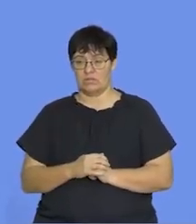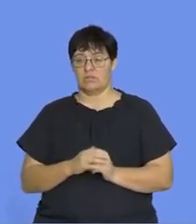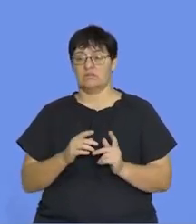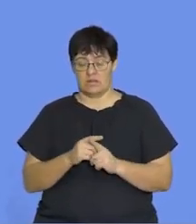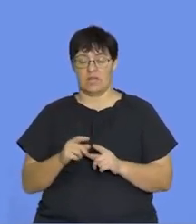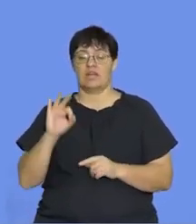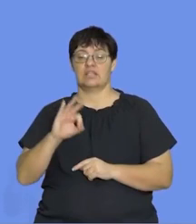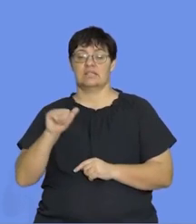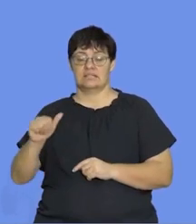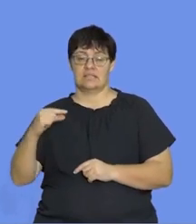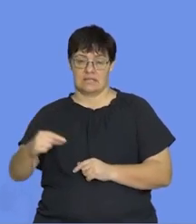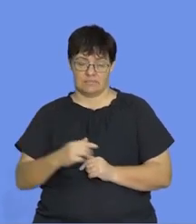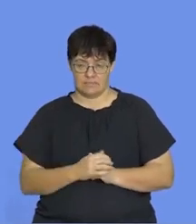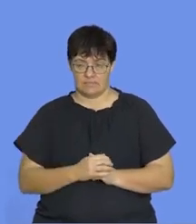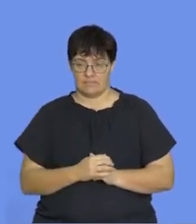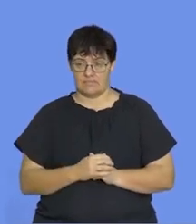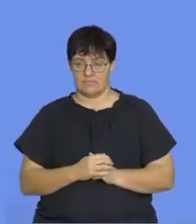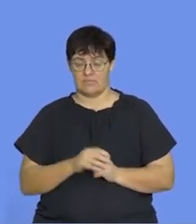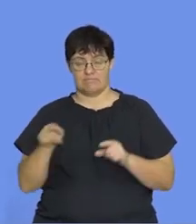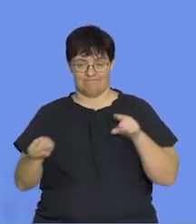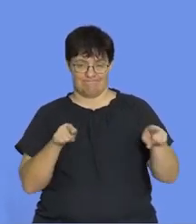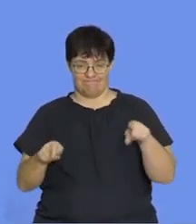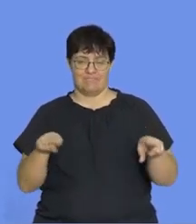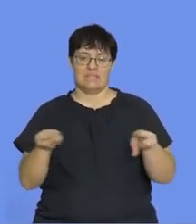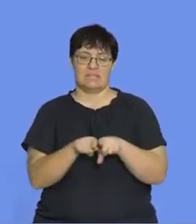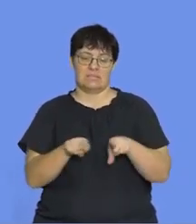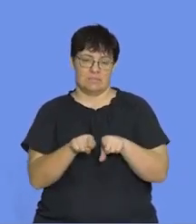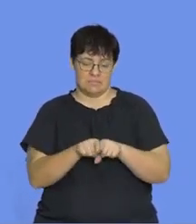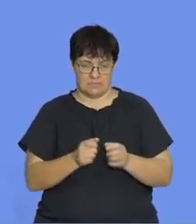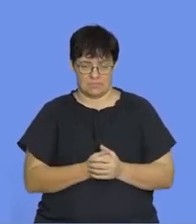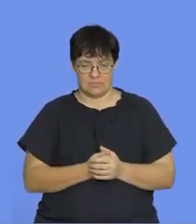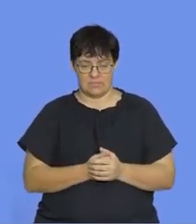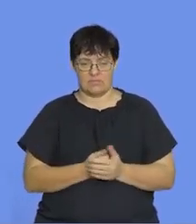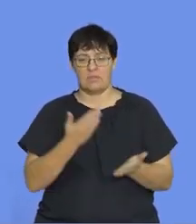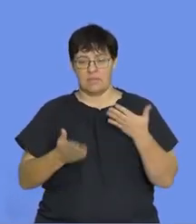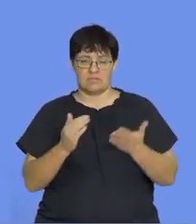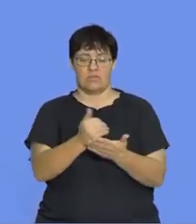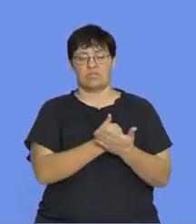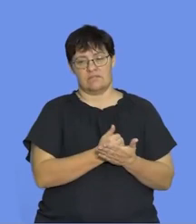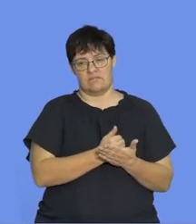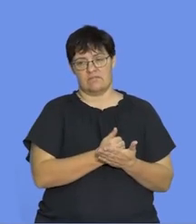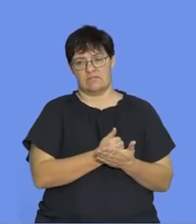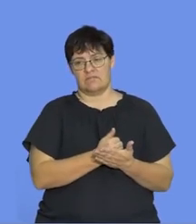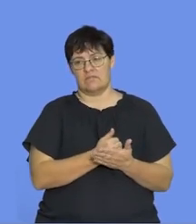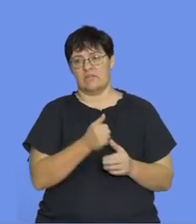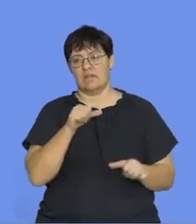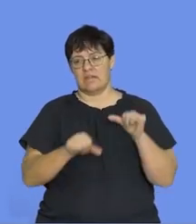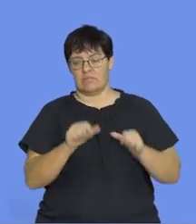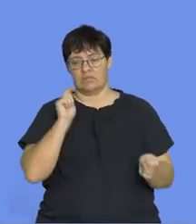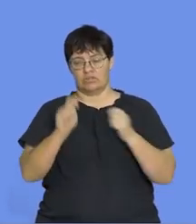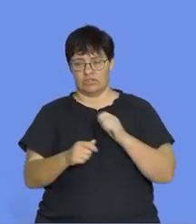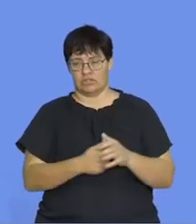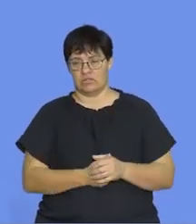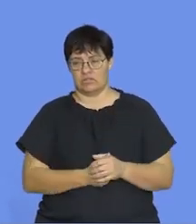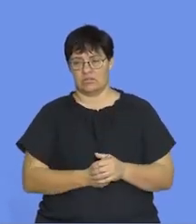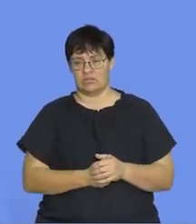actually 36 grams. So that's what we mean when we say mass is conserved during a chemical change, right?